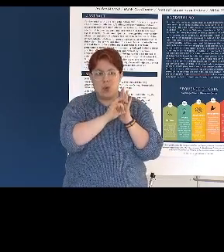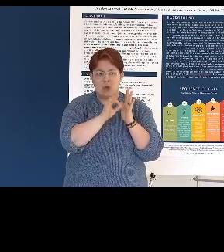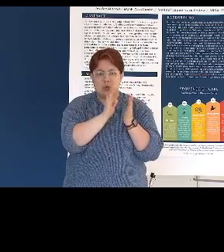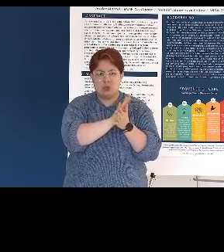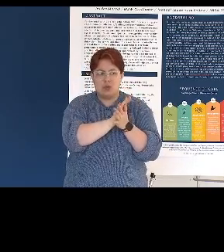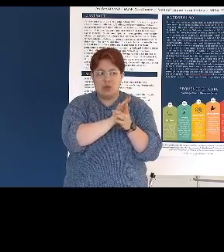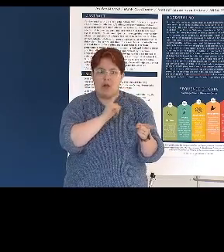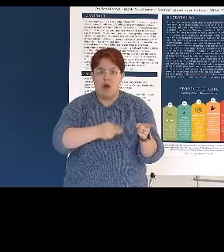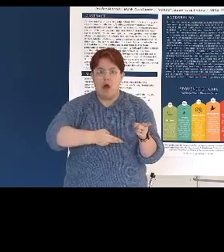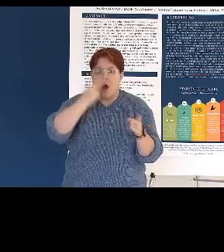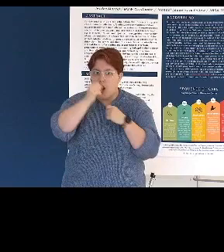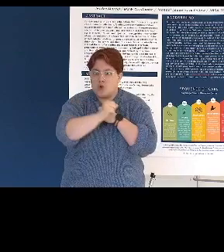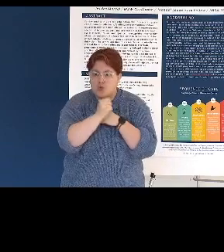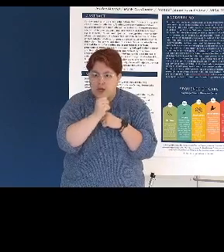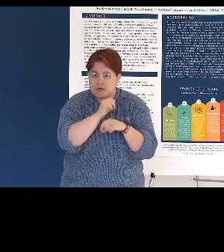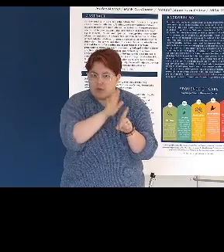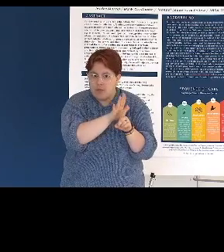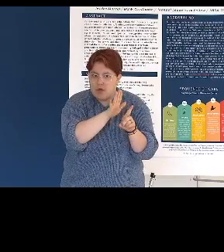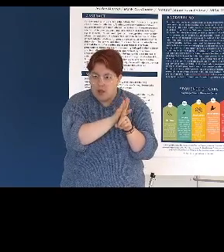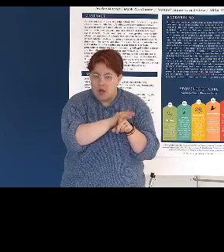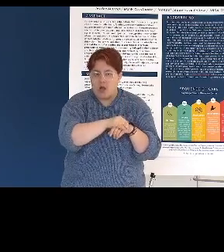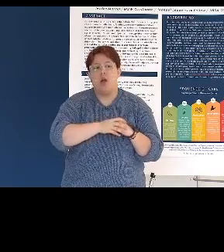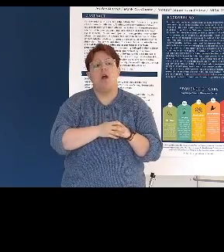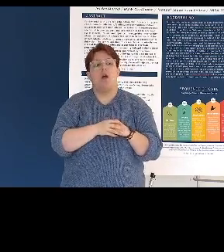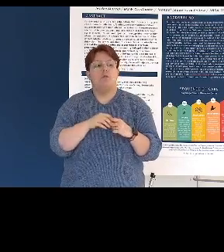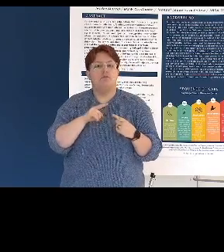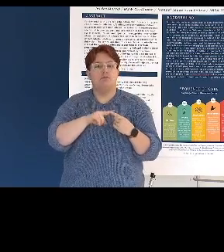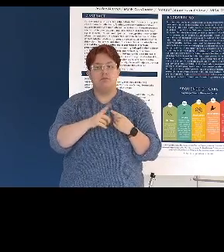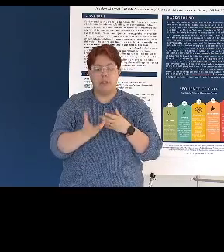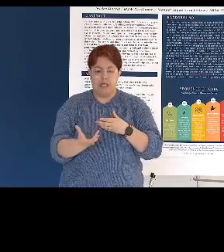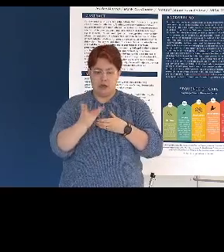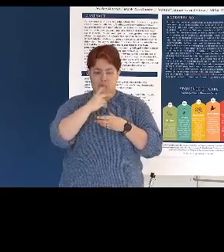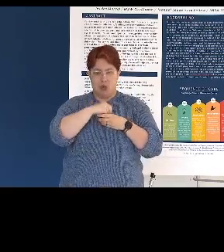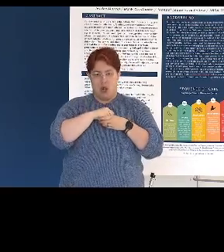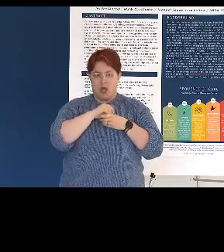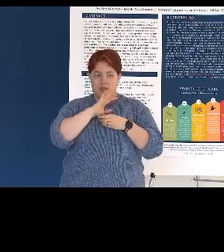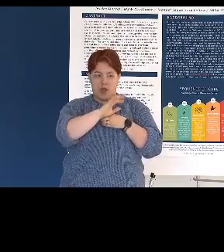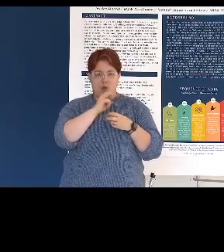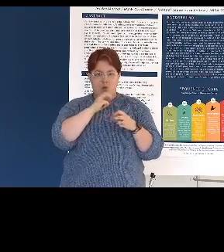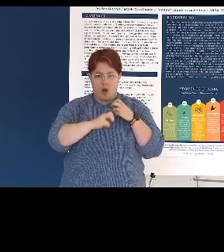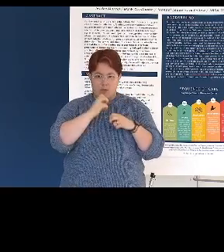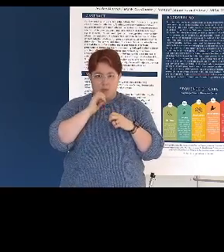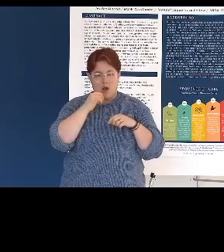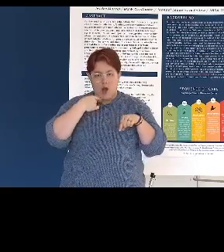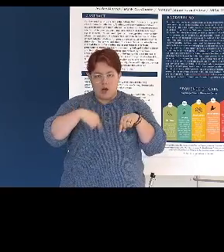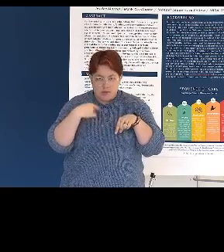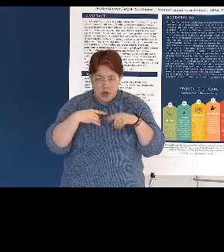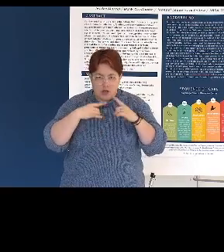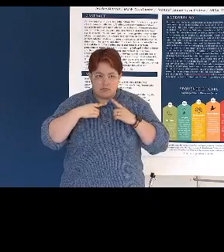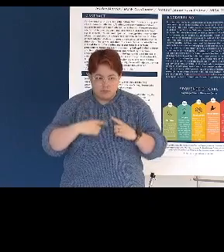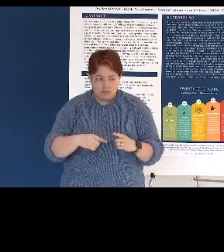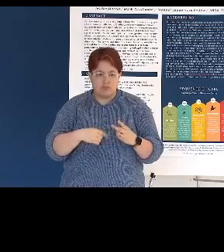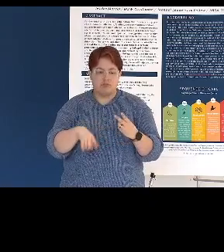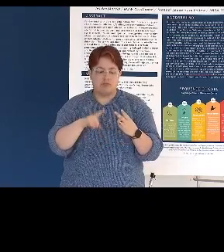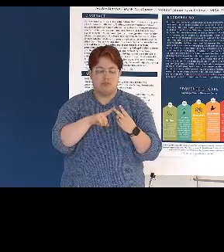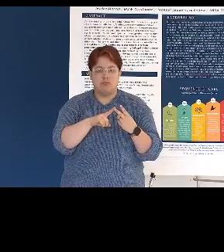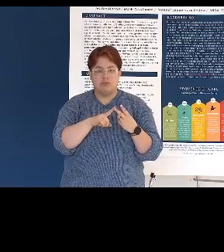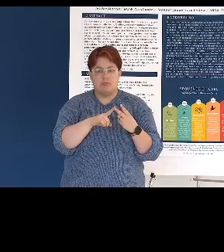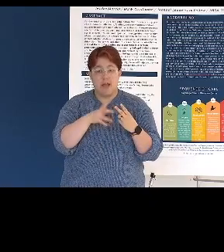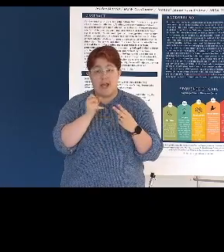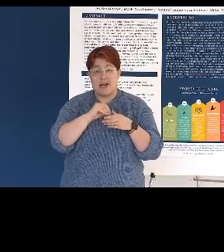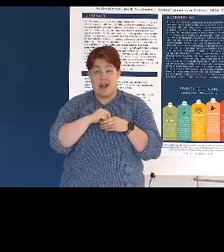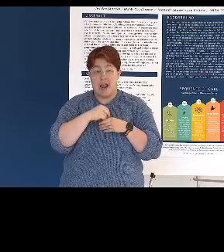high-risk population. They have higher rates of internalizing problems like anxiety and depression, as well as